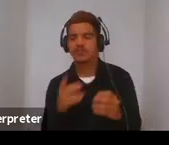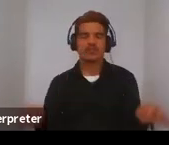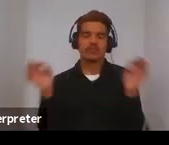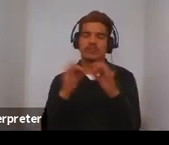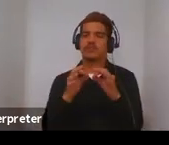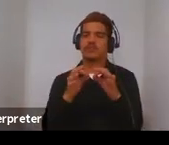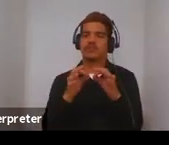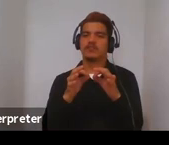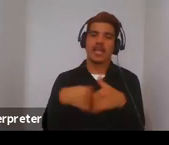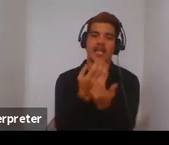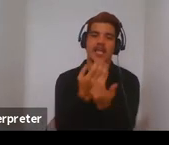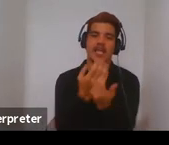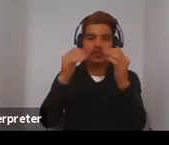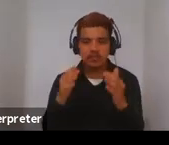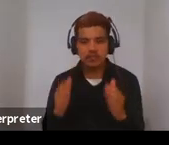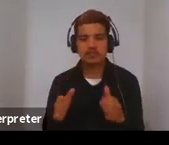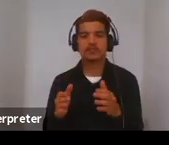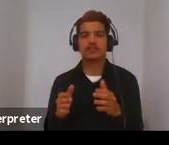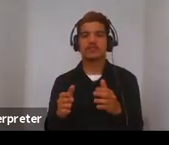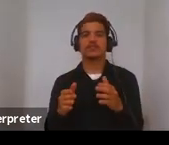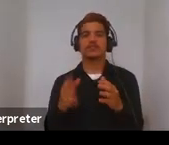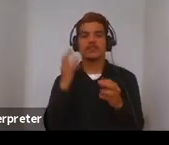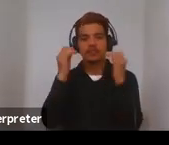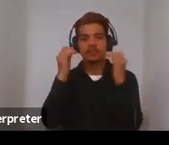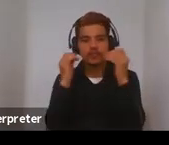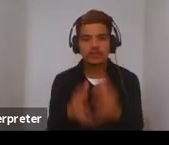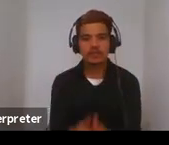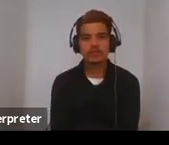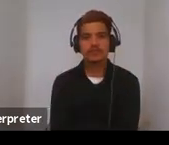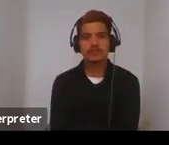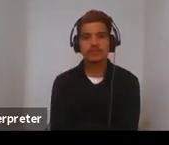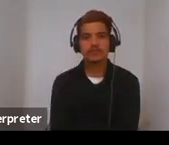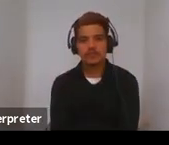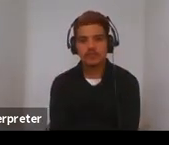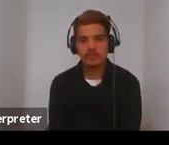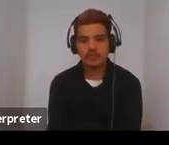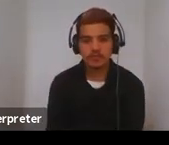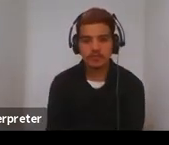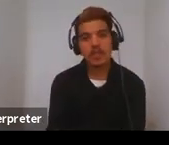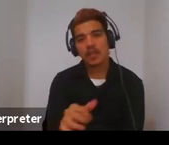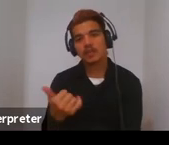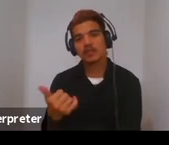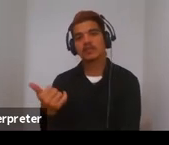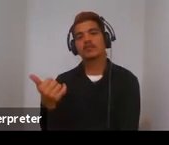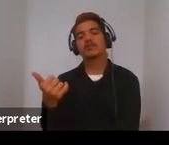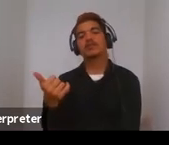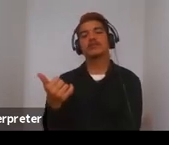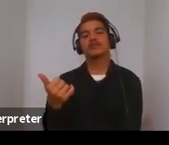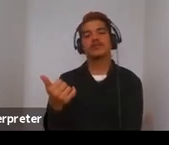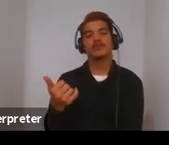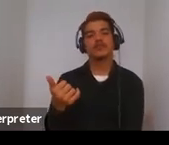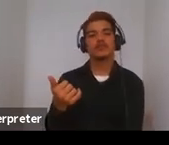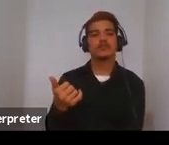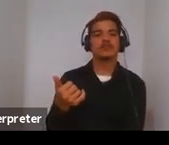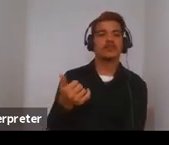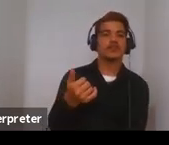the survivor figures out what paths of healing are right for them. Another piece is, you know, the forensic exam is